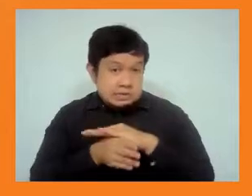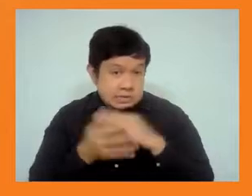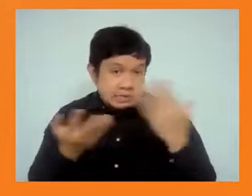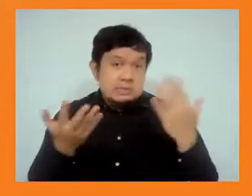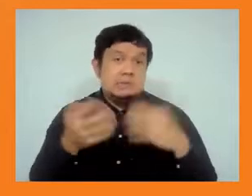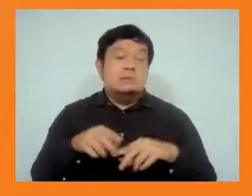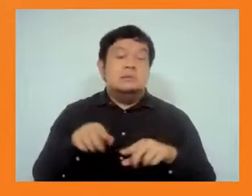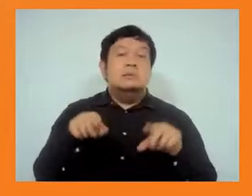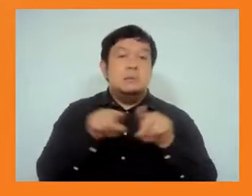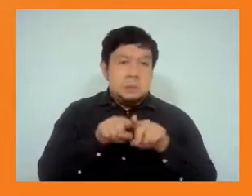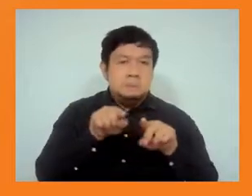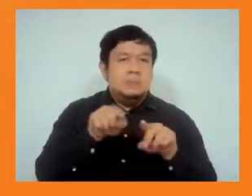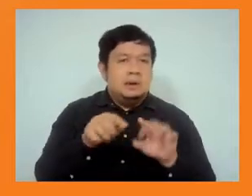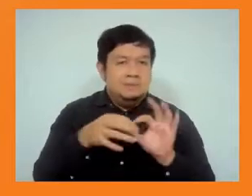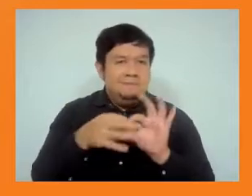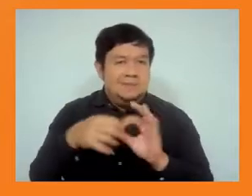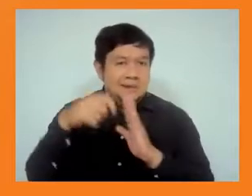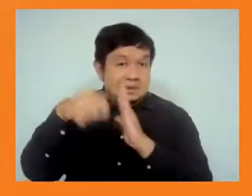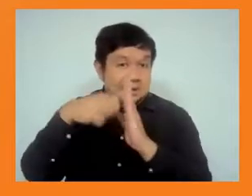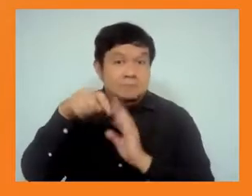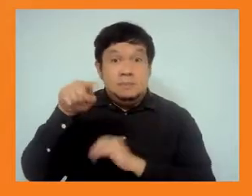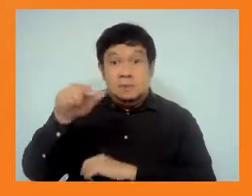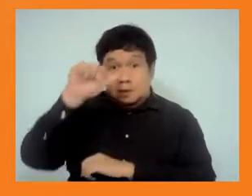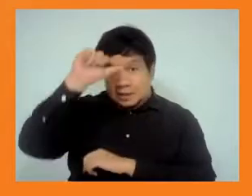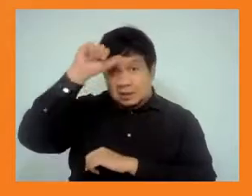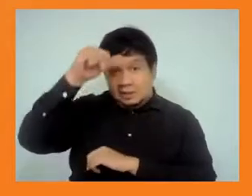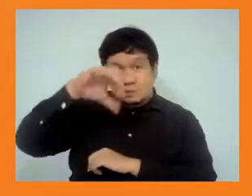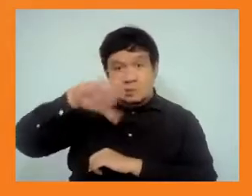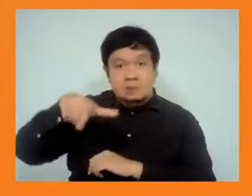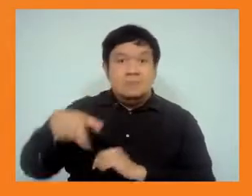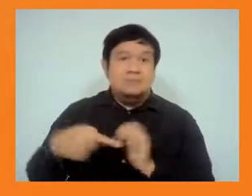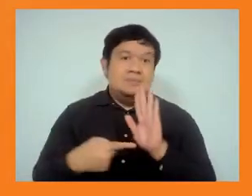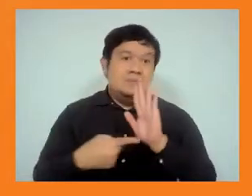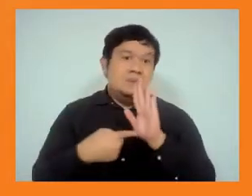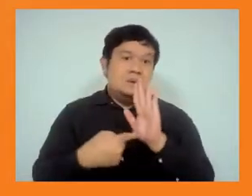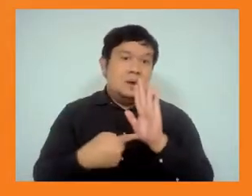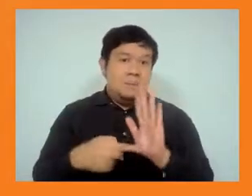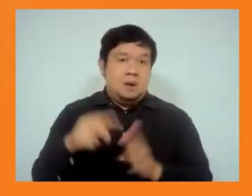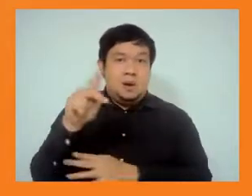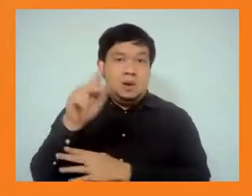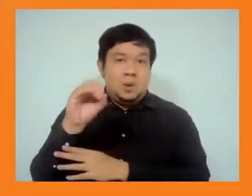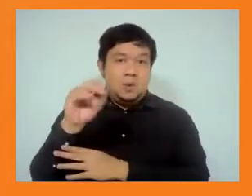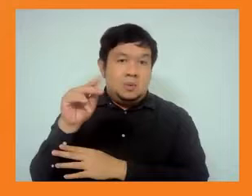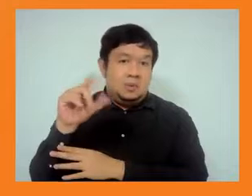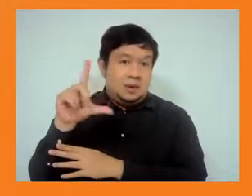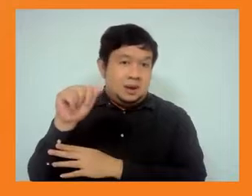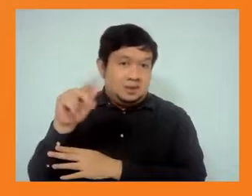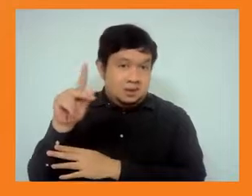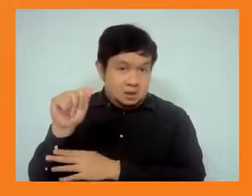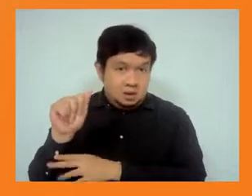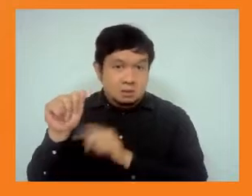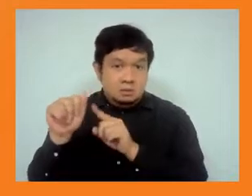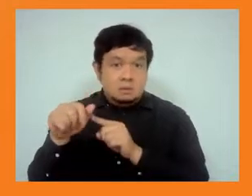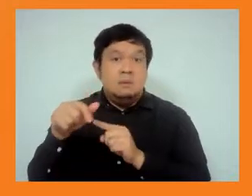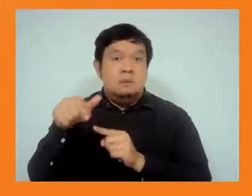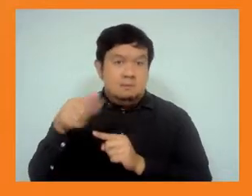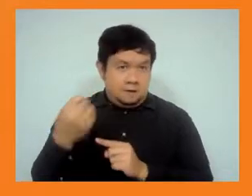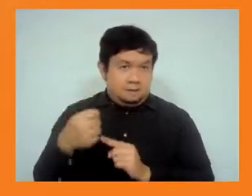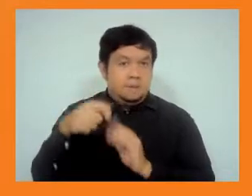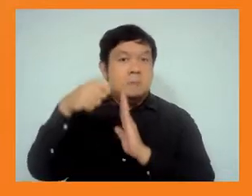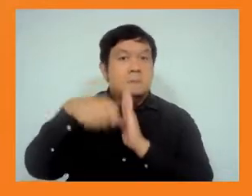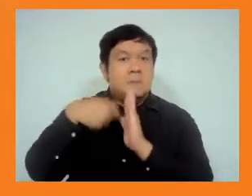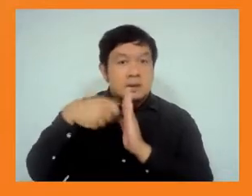area has become regularly something that is carried by newspapers. Why have we not complained yet? We have brought